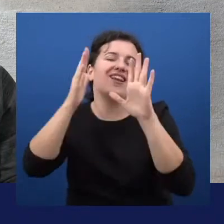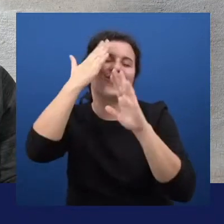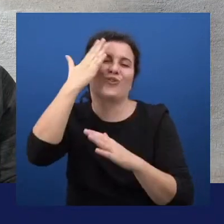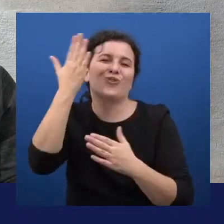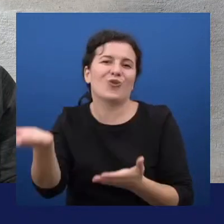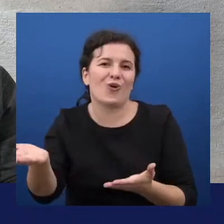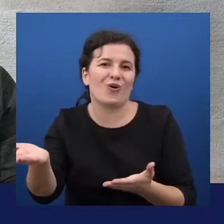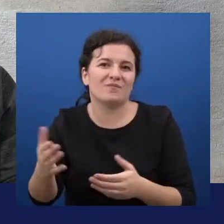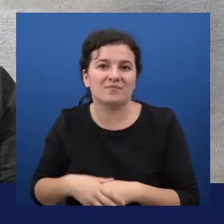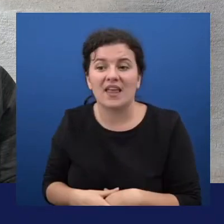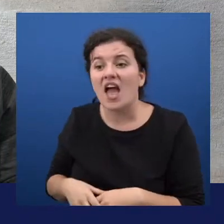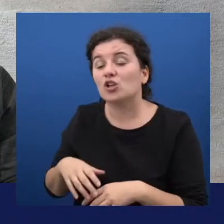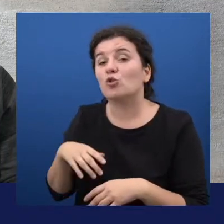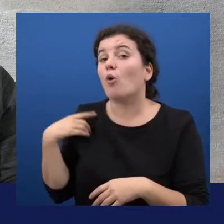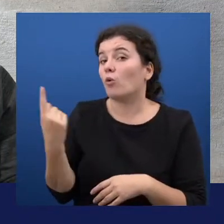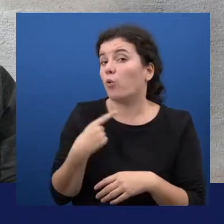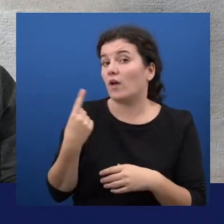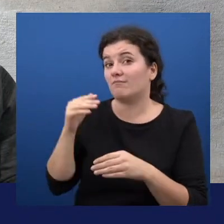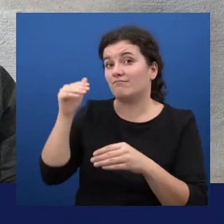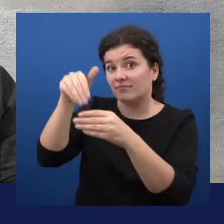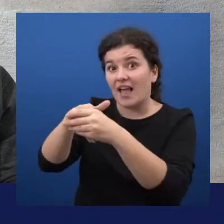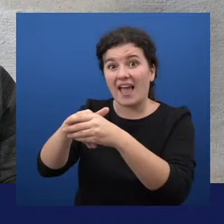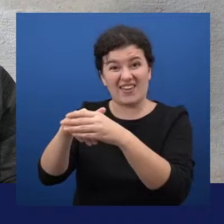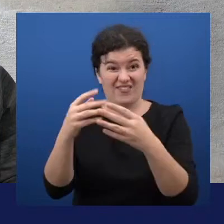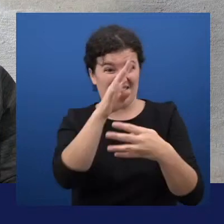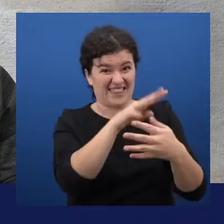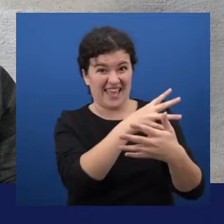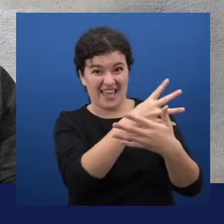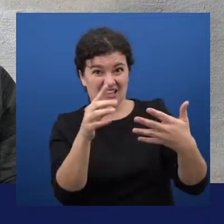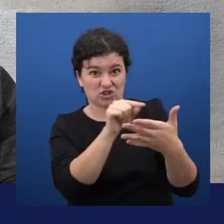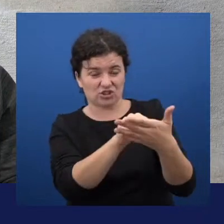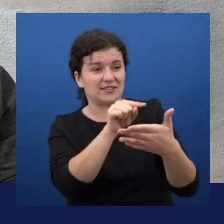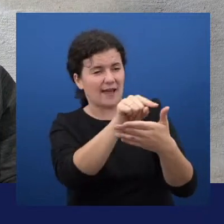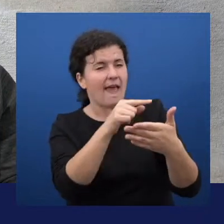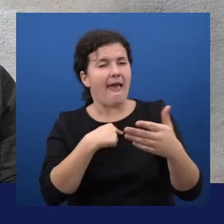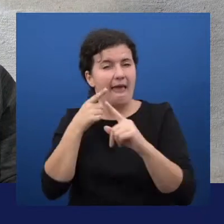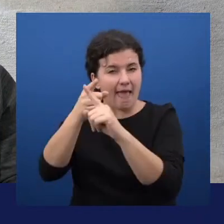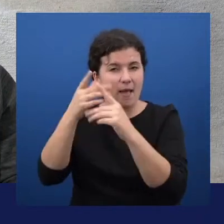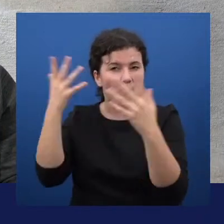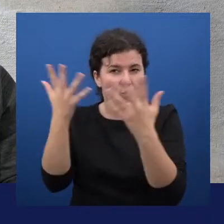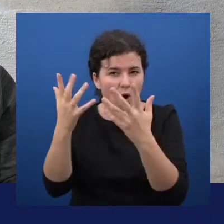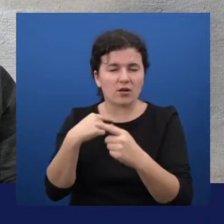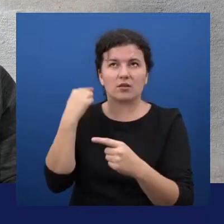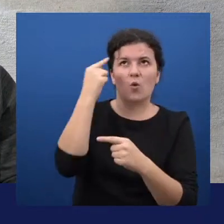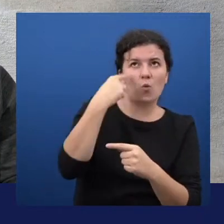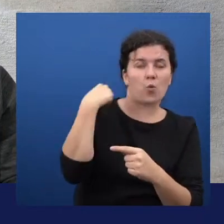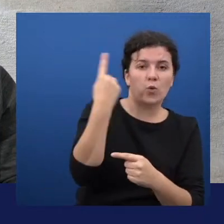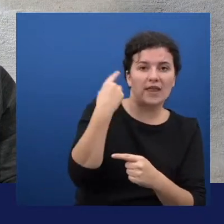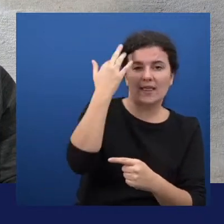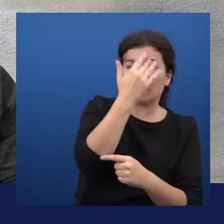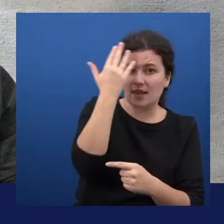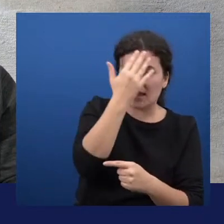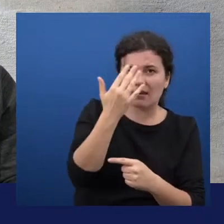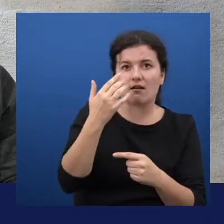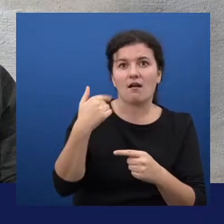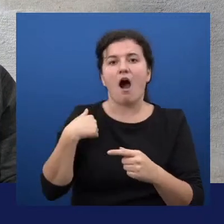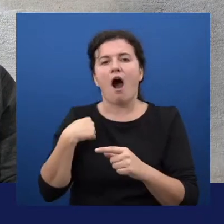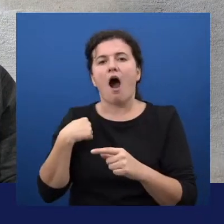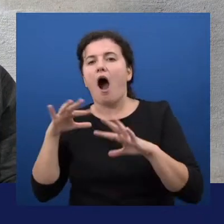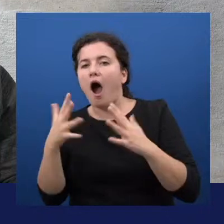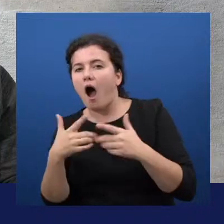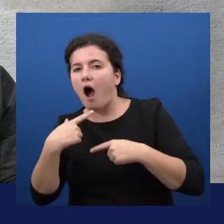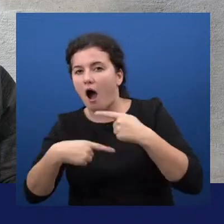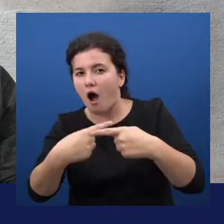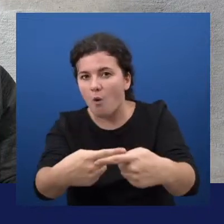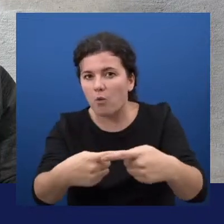this is what we were thinking, this is what we, our approach, that also tells you all the things they weren't doing. So when you're going to look at